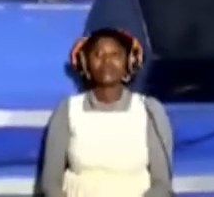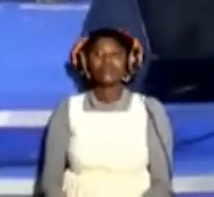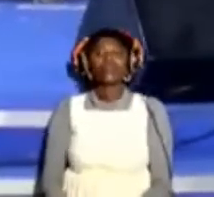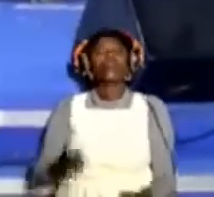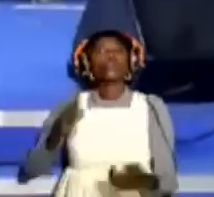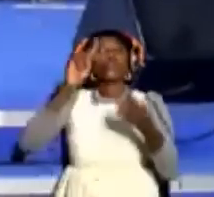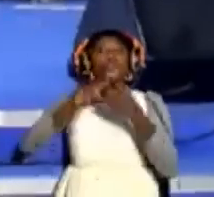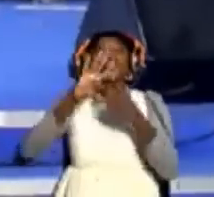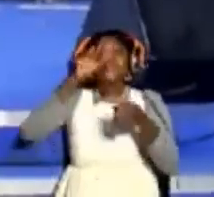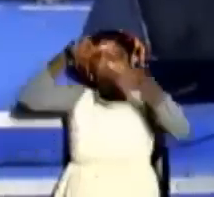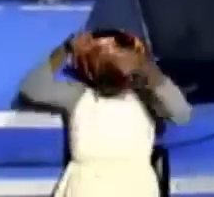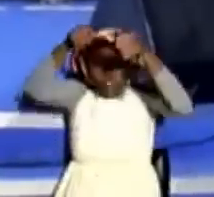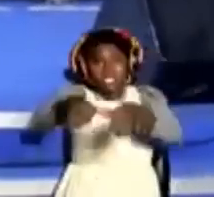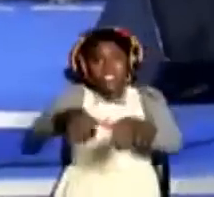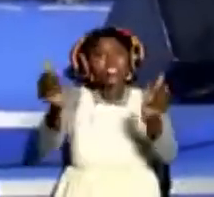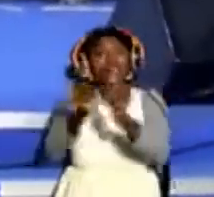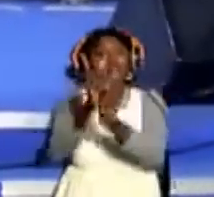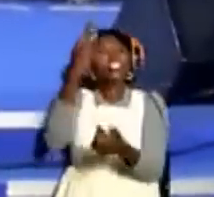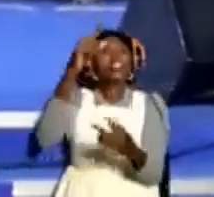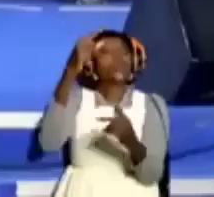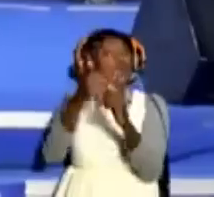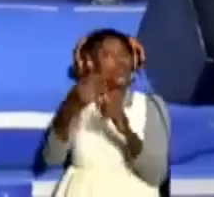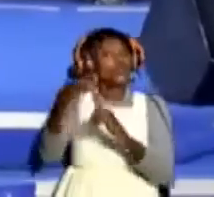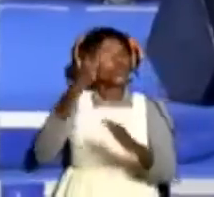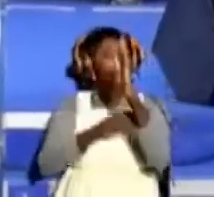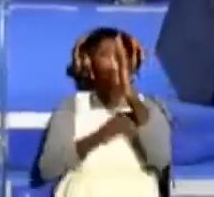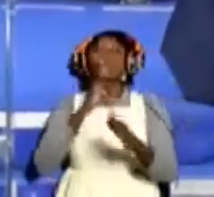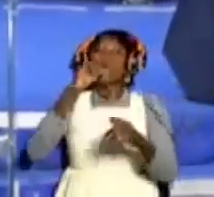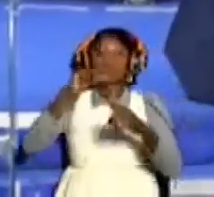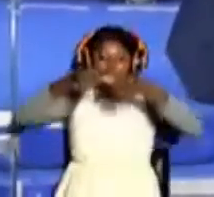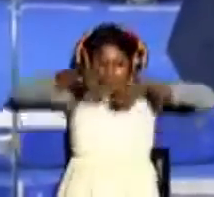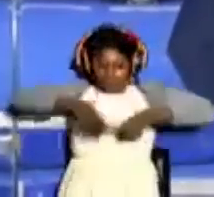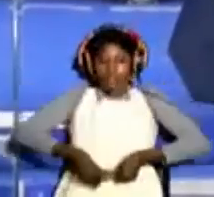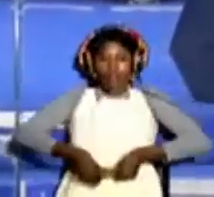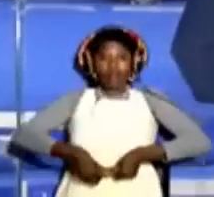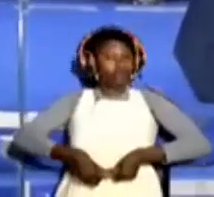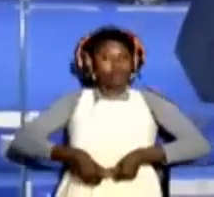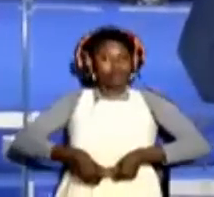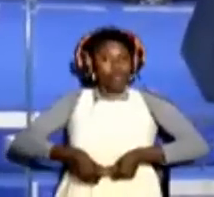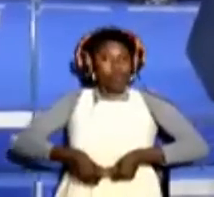To be consistent with the word of God is not to be stagnant.